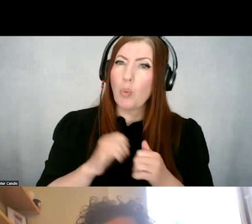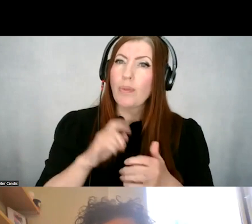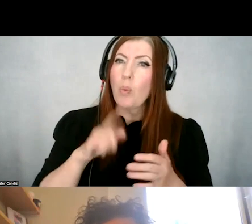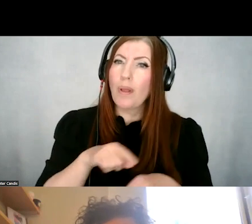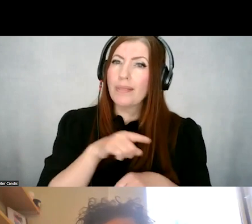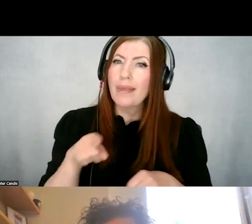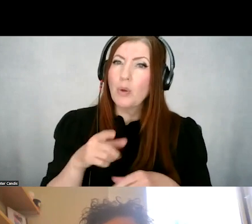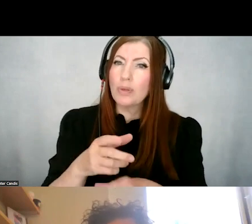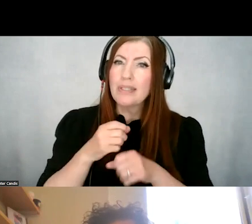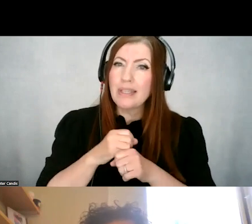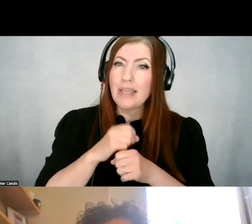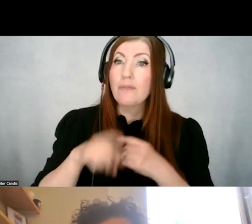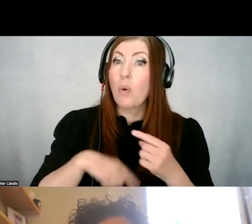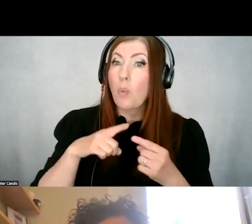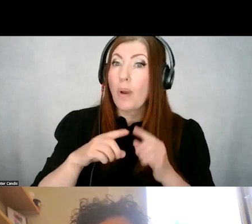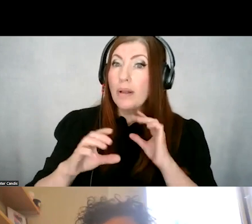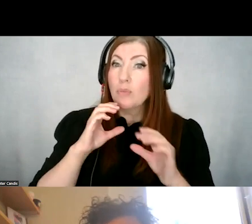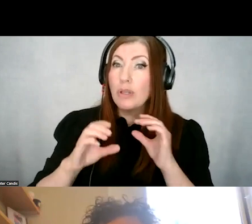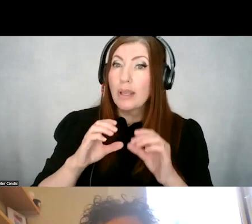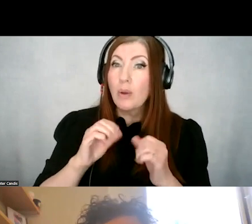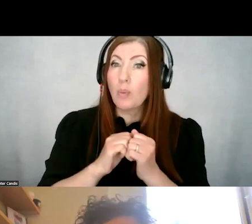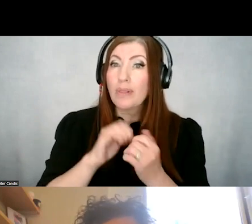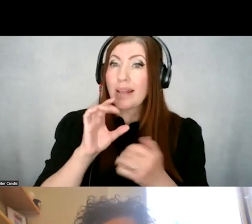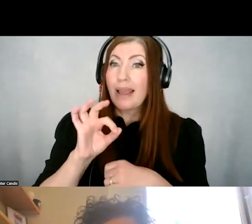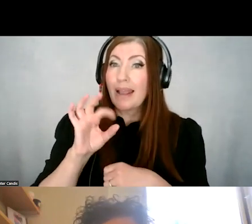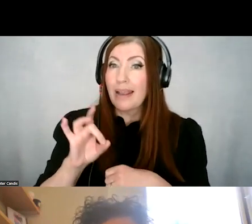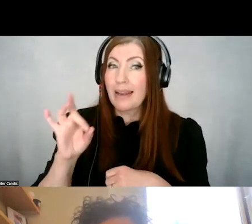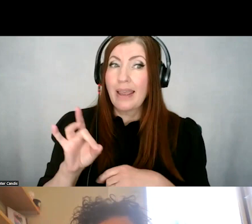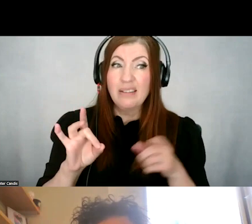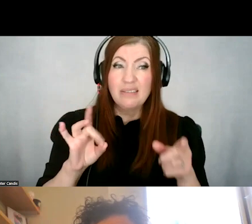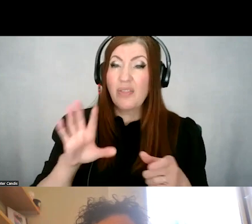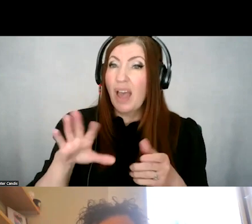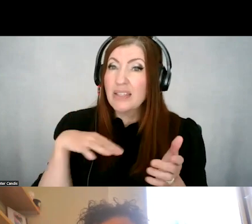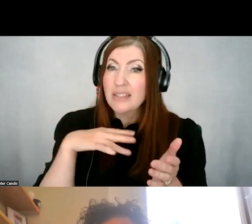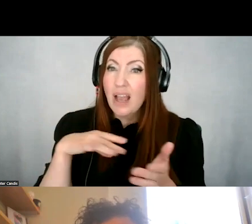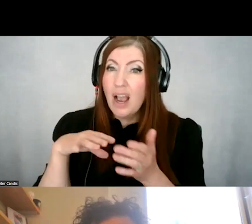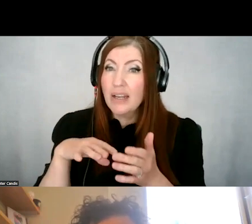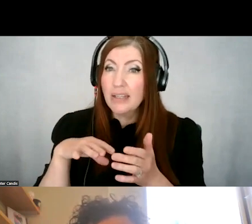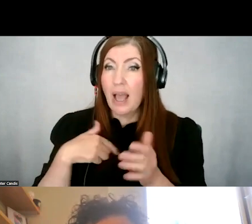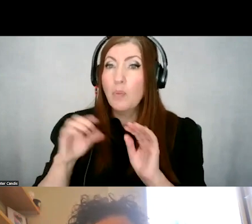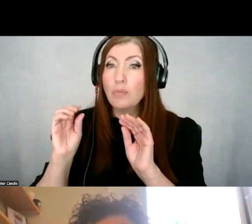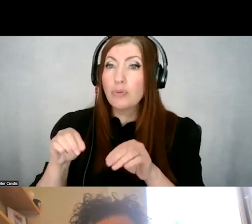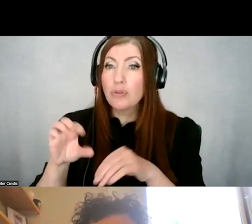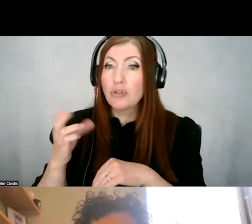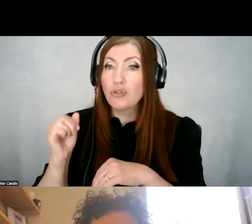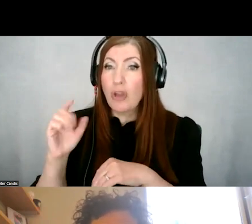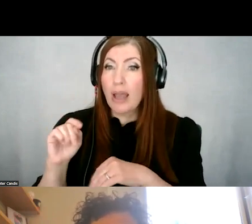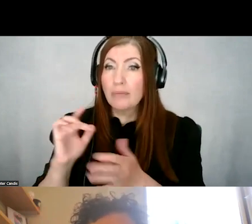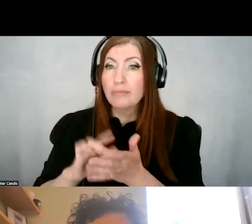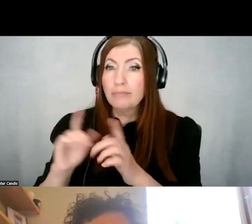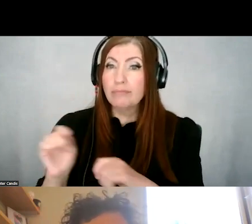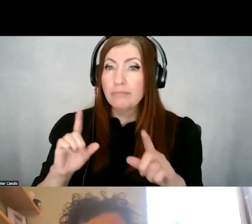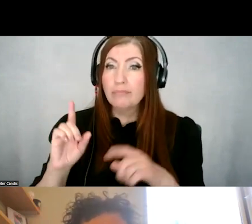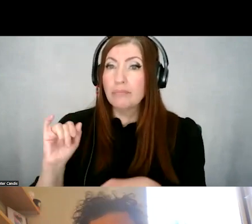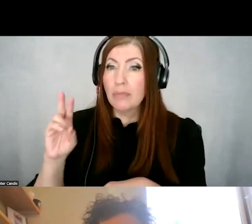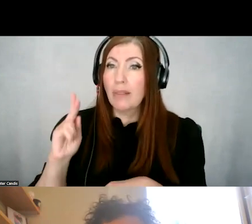they communicate with 988. I will drop the link to the study in the chat and feel free to reach out with any questions.